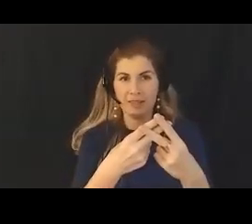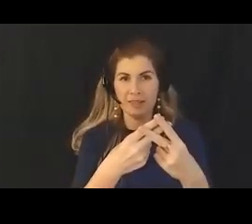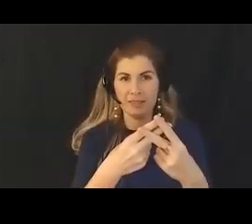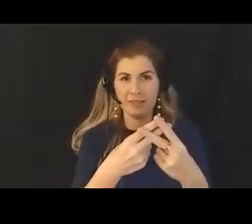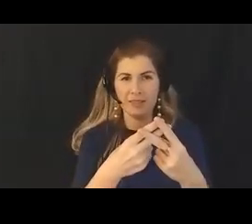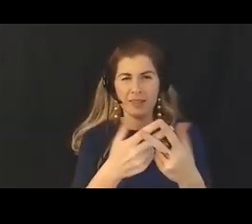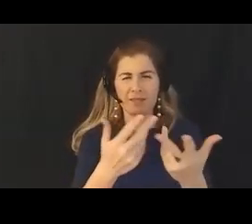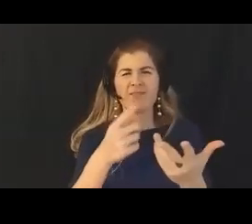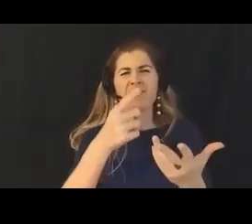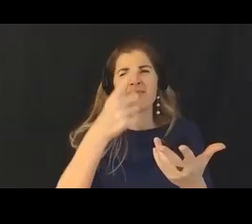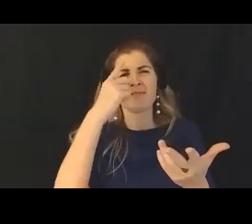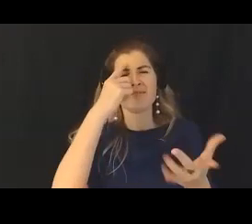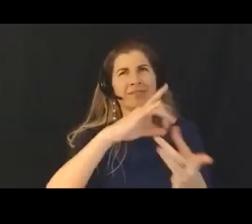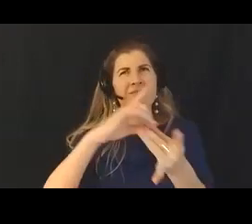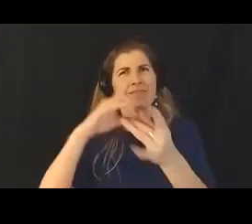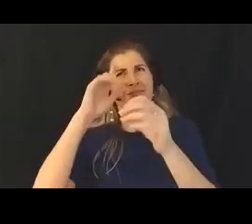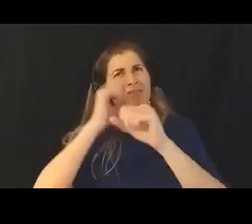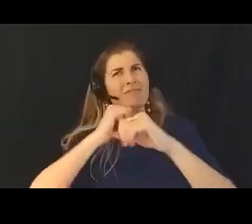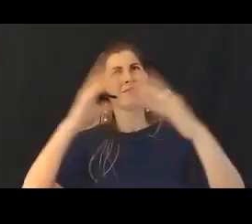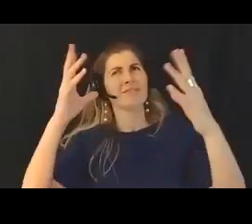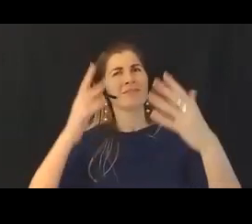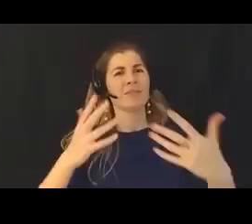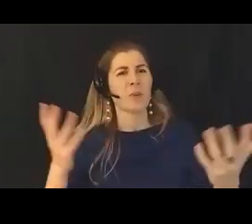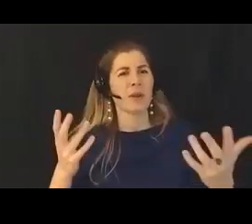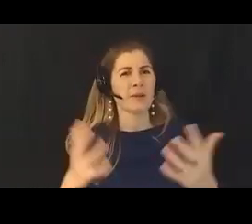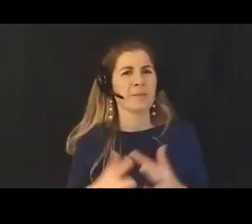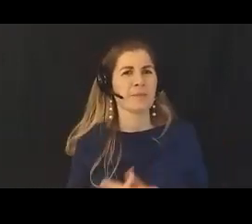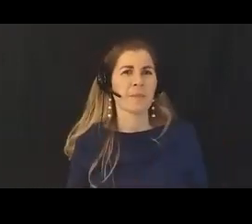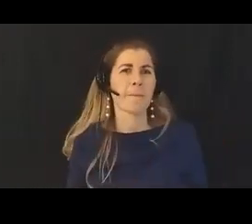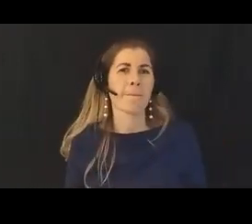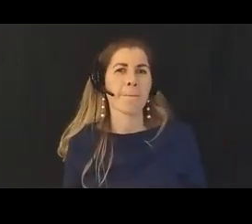what does that make you think of?